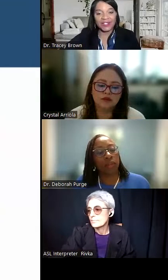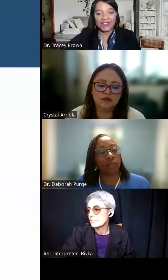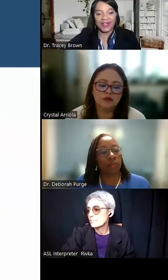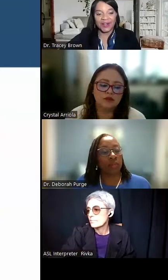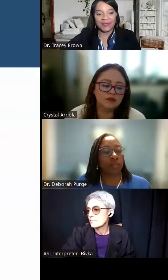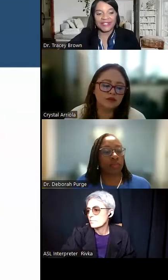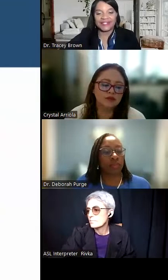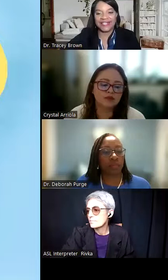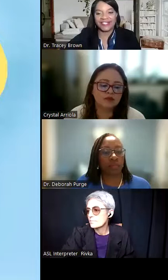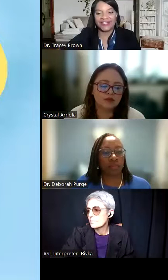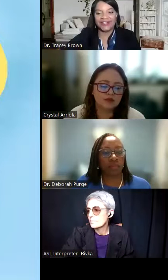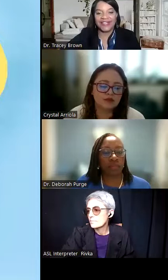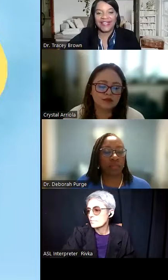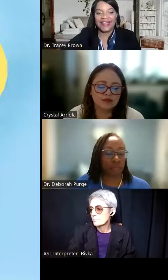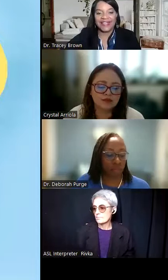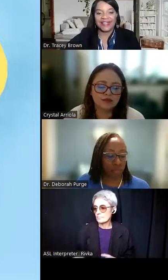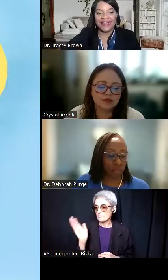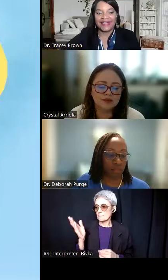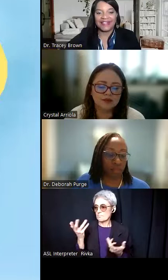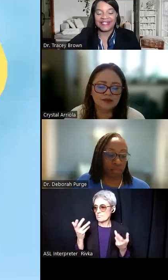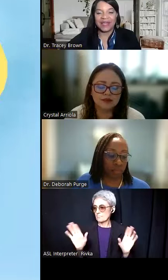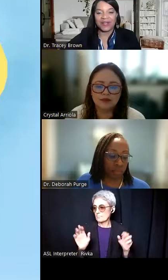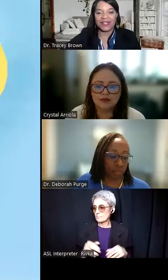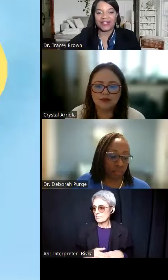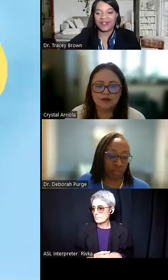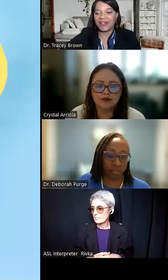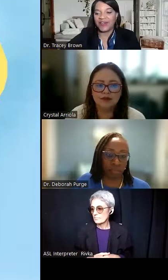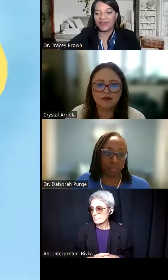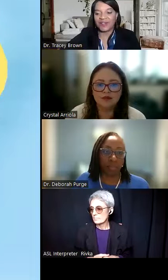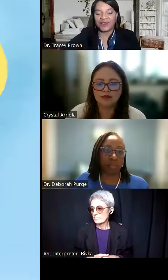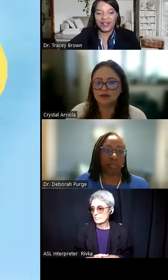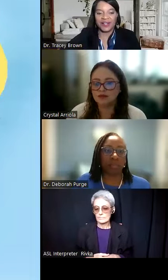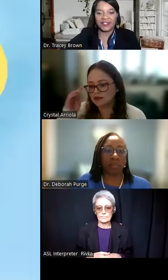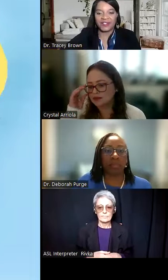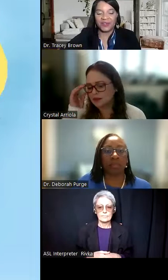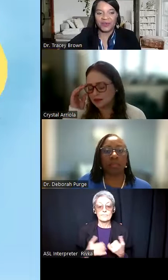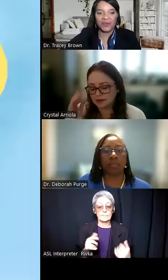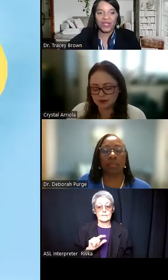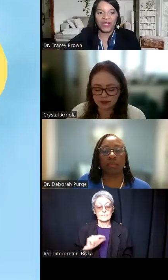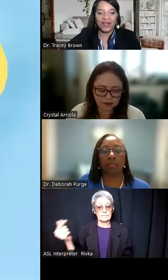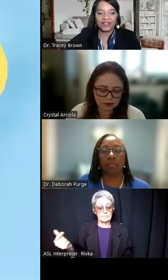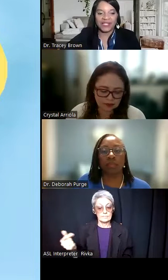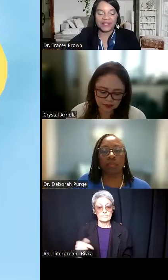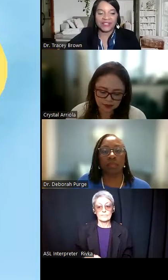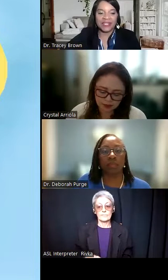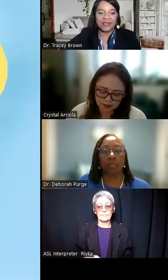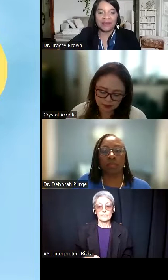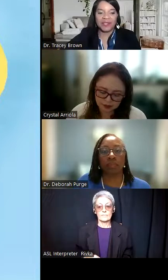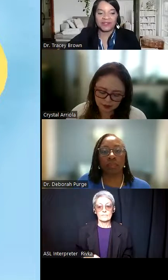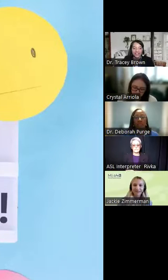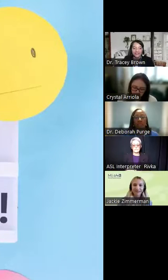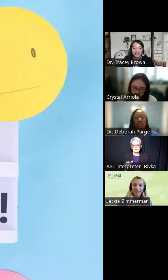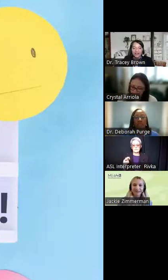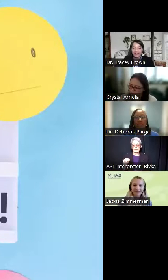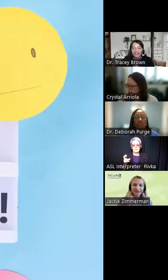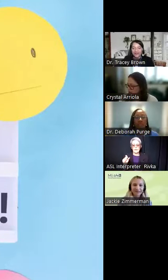that concludes our presentation. And at this time, we're going to turn it over to our SAMHSA team and